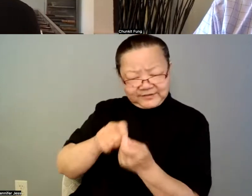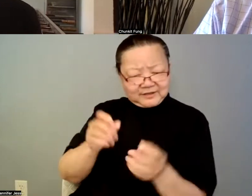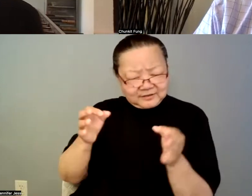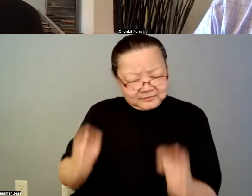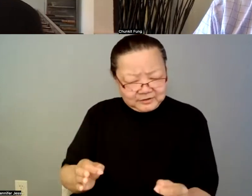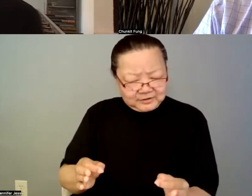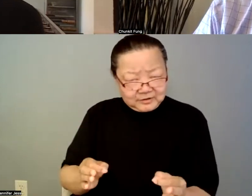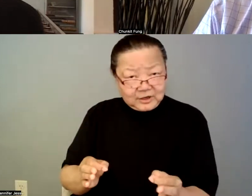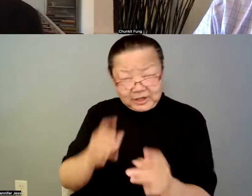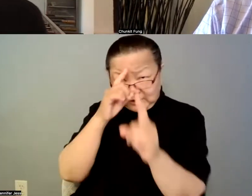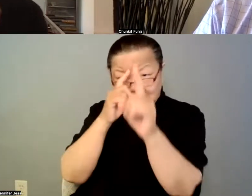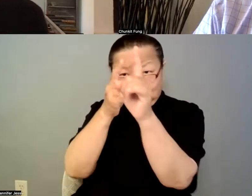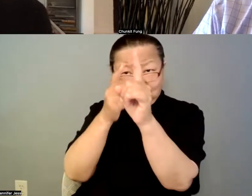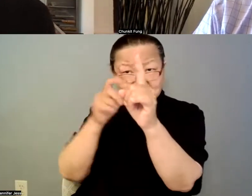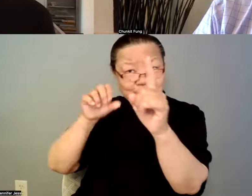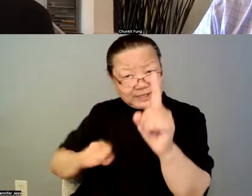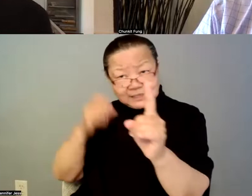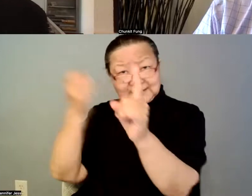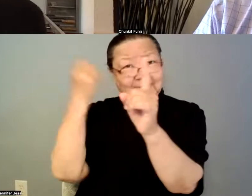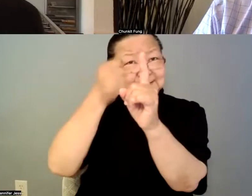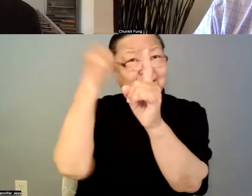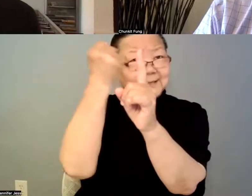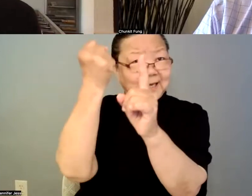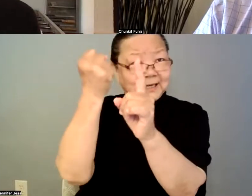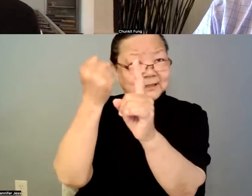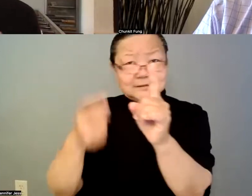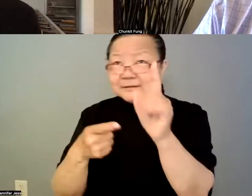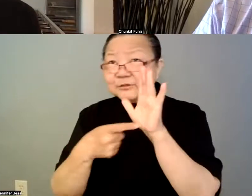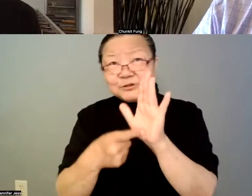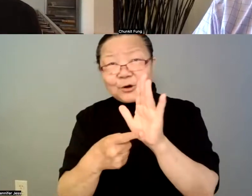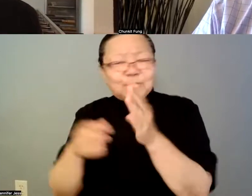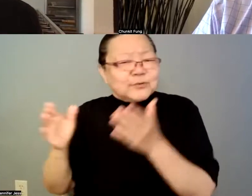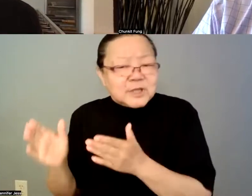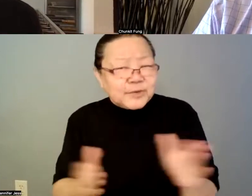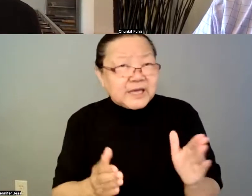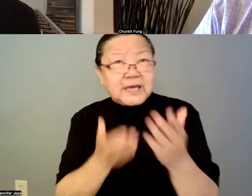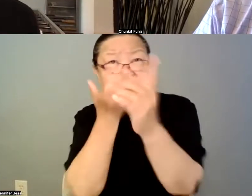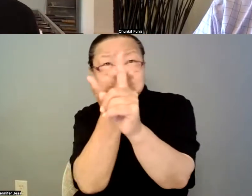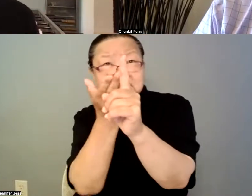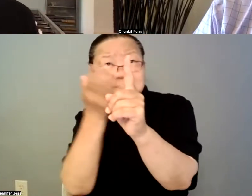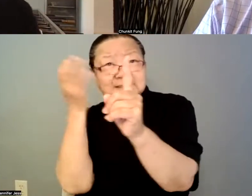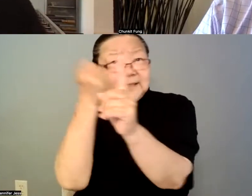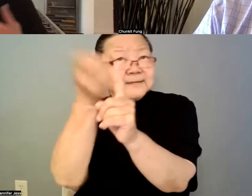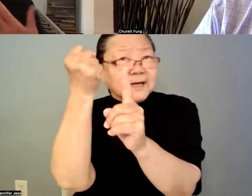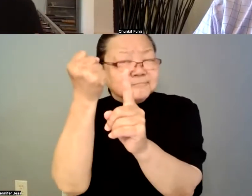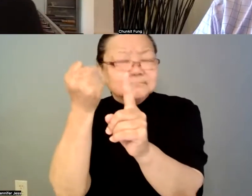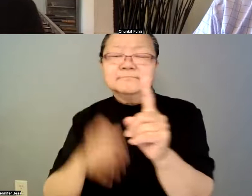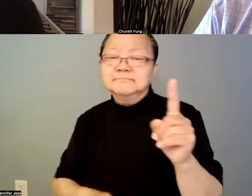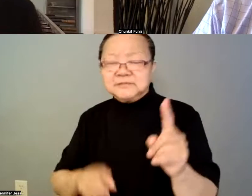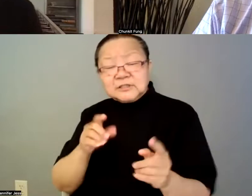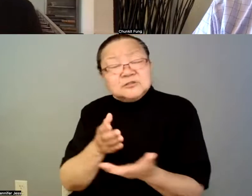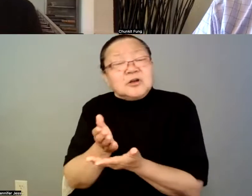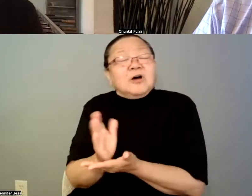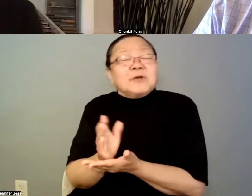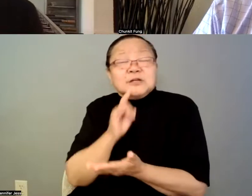attainable goals on a timeline. Show me the plan. And it's okay for it to be overly ambitious, but it's like, and it also doesn't have to be